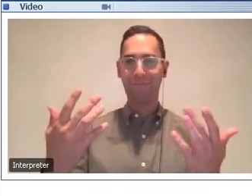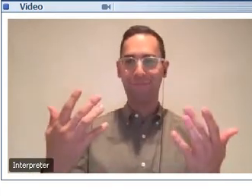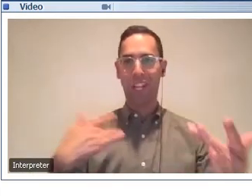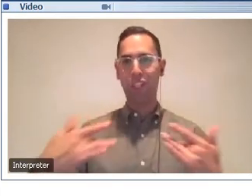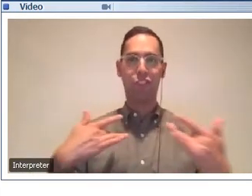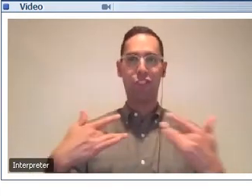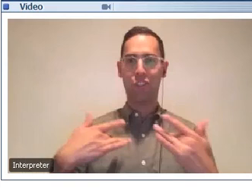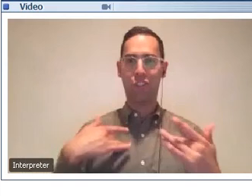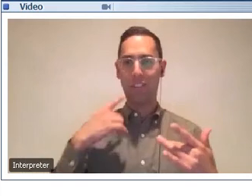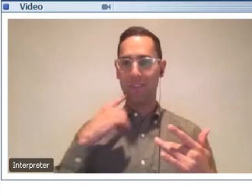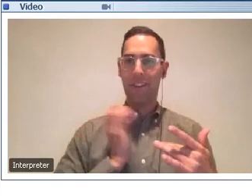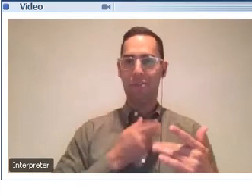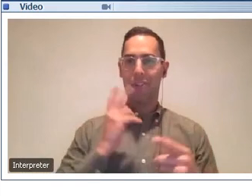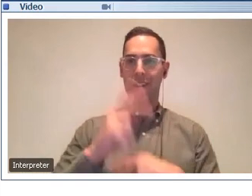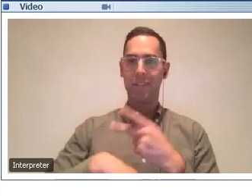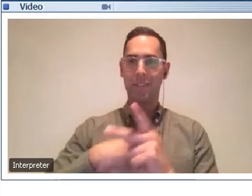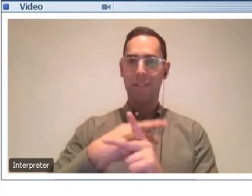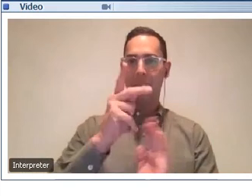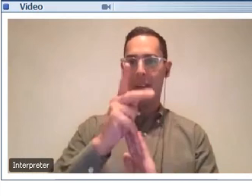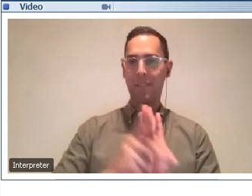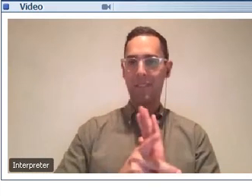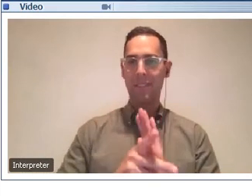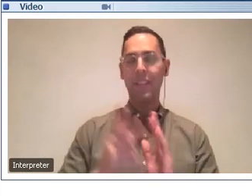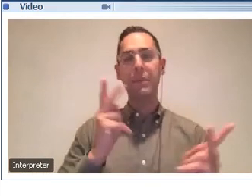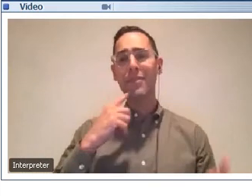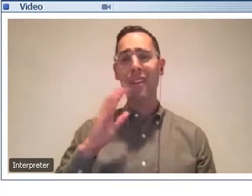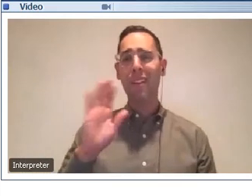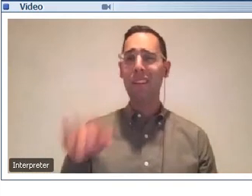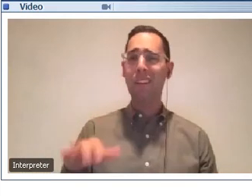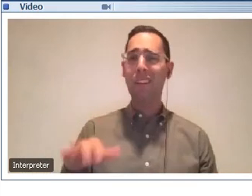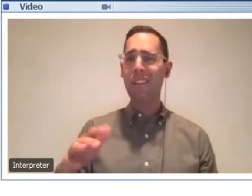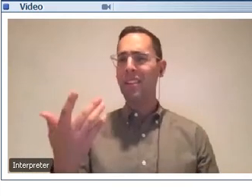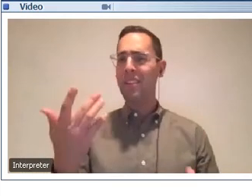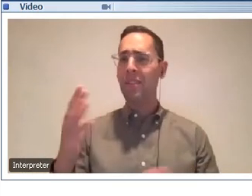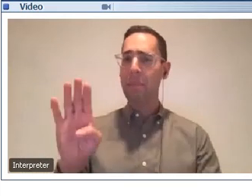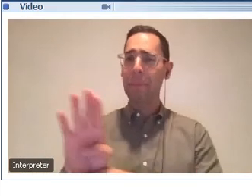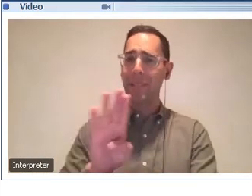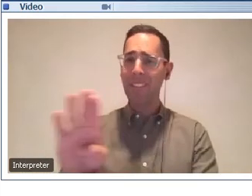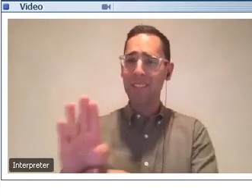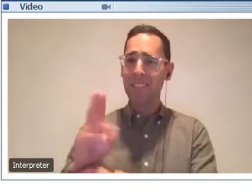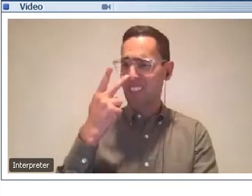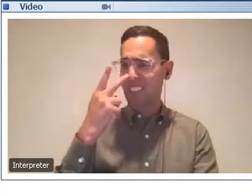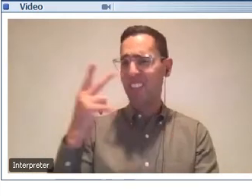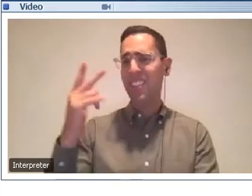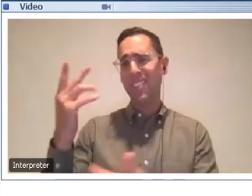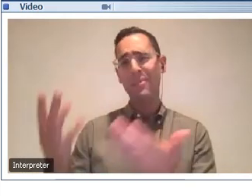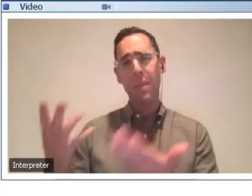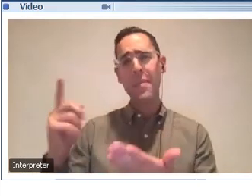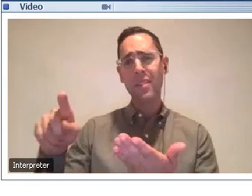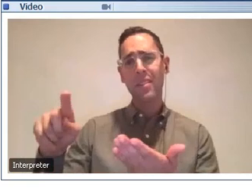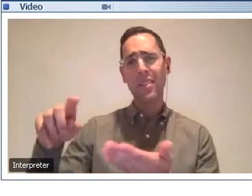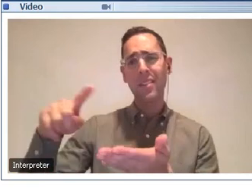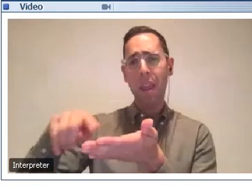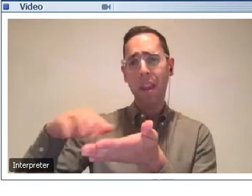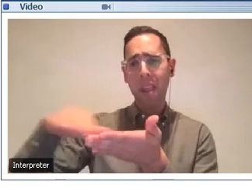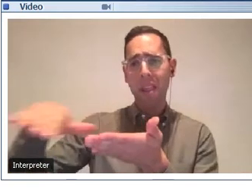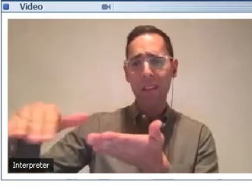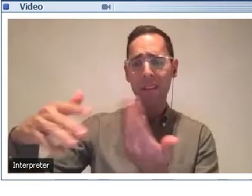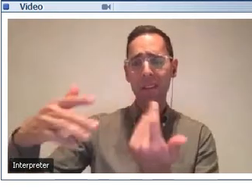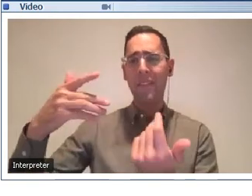people say, well, employers may see a potential need for paid family leave as